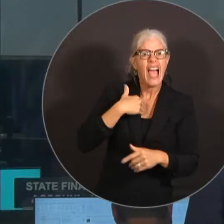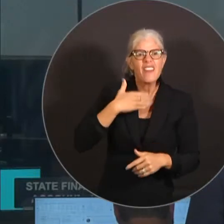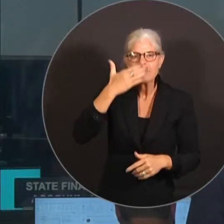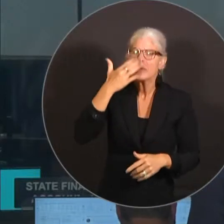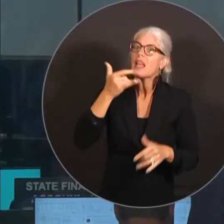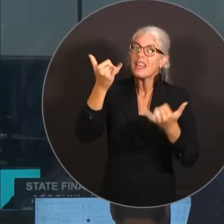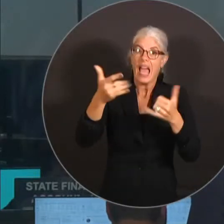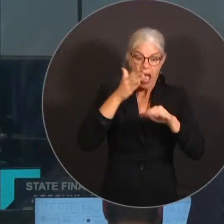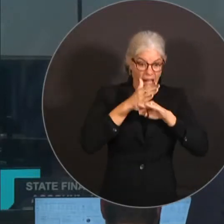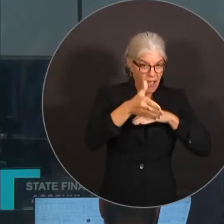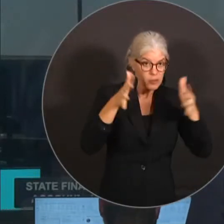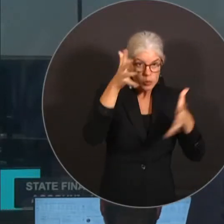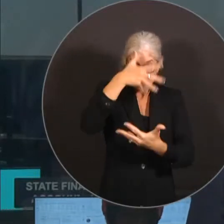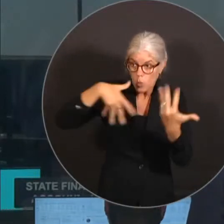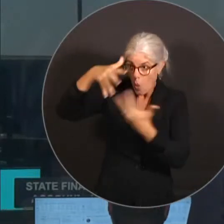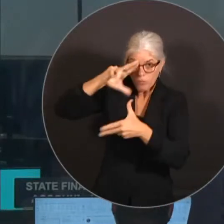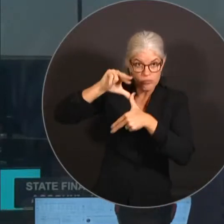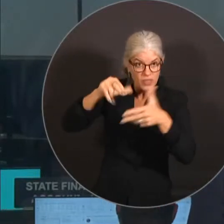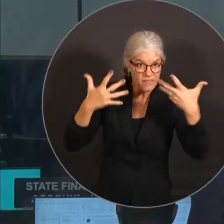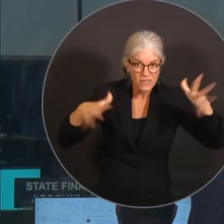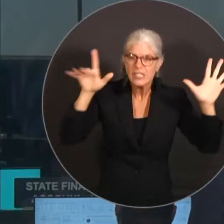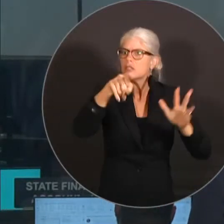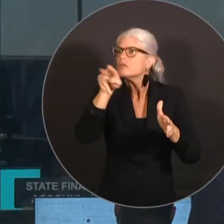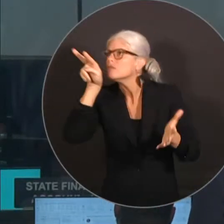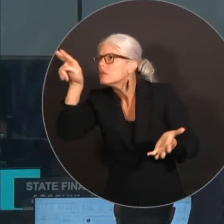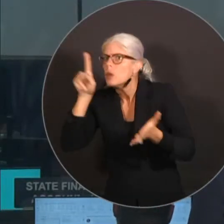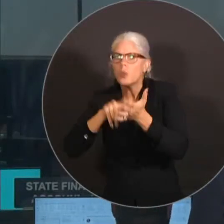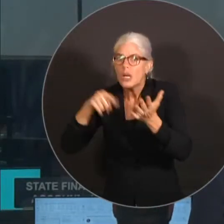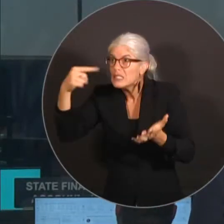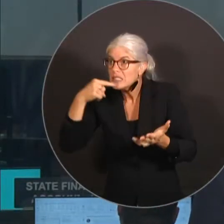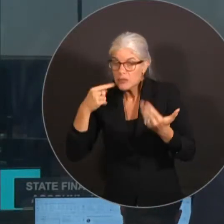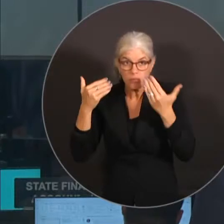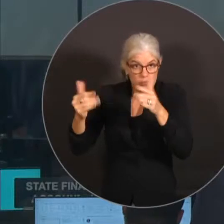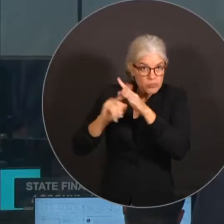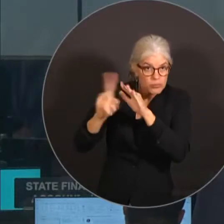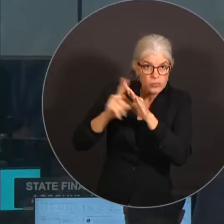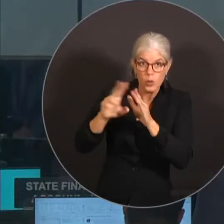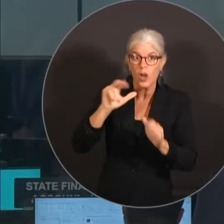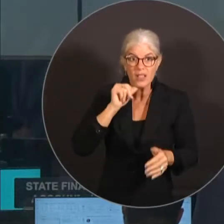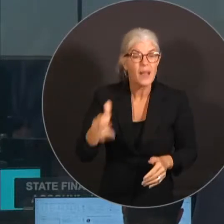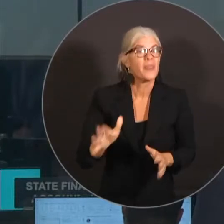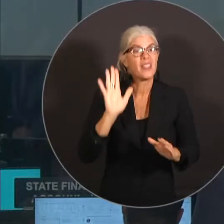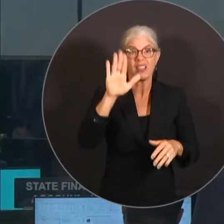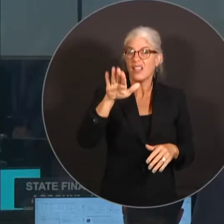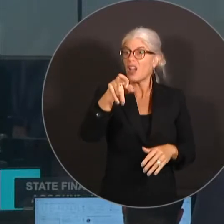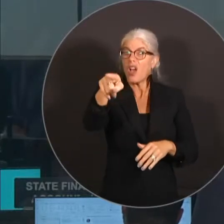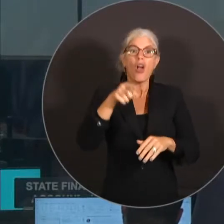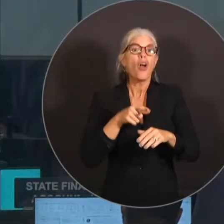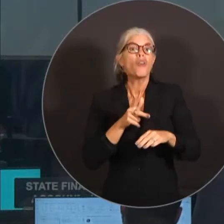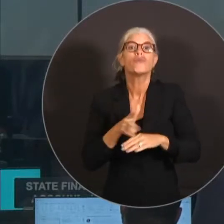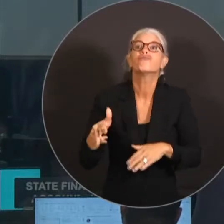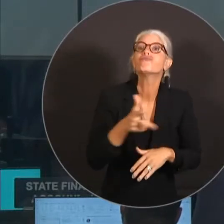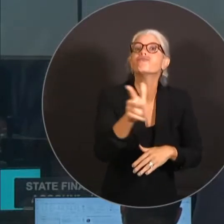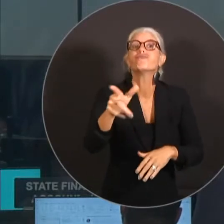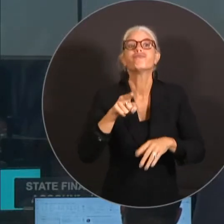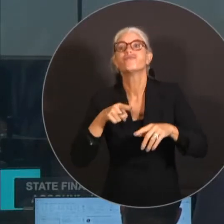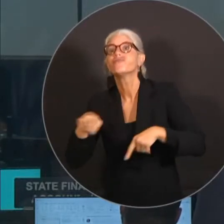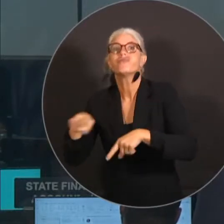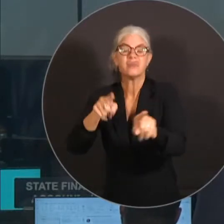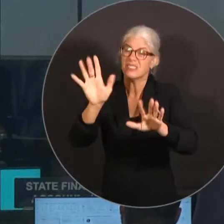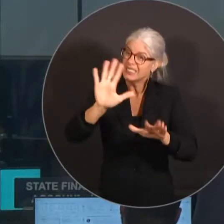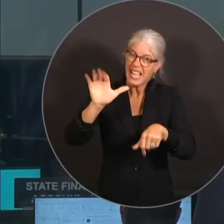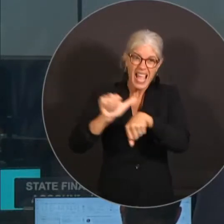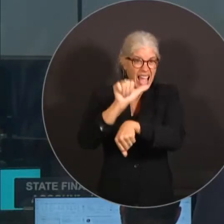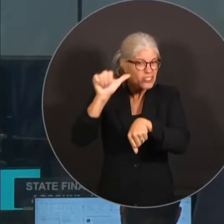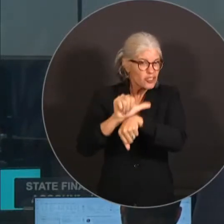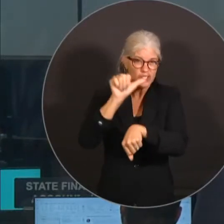to go outside or to return home. Do not venture out. Hazardous materials, debris, and flooding could still be present. Do not